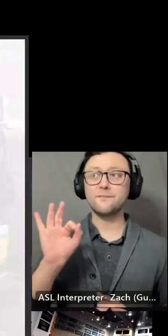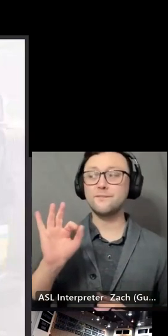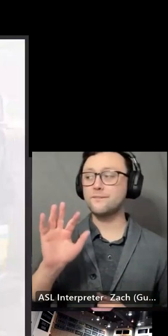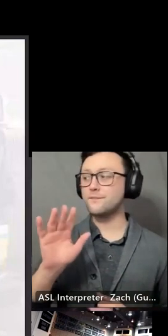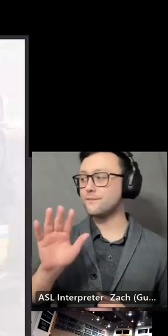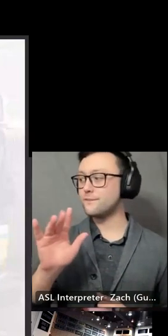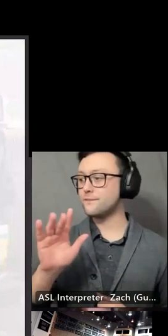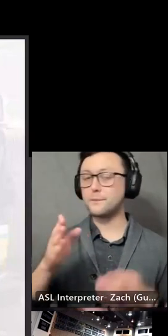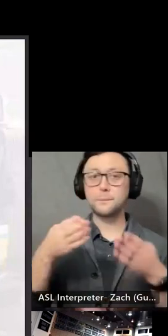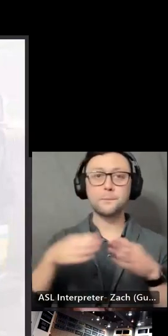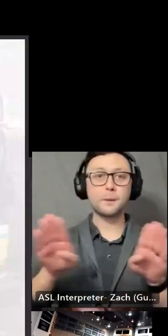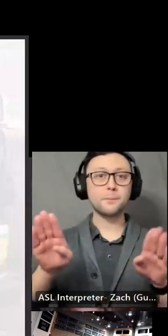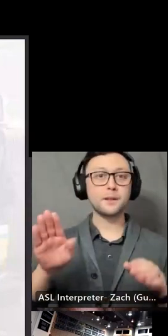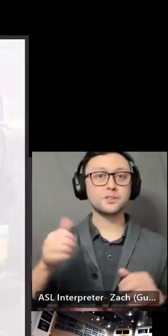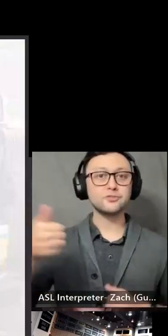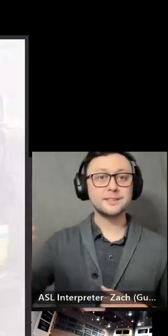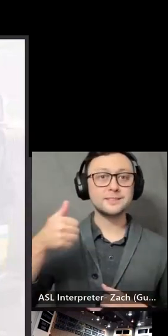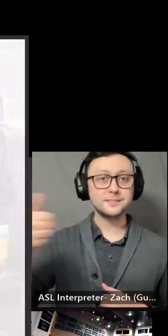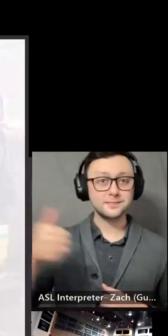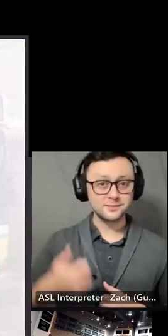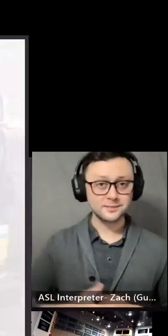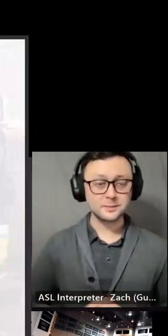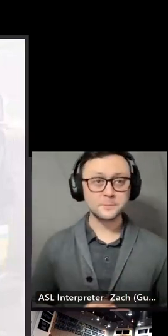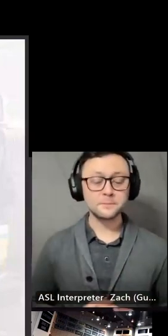of public transit.